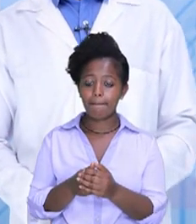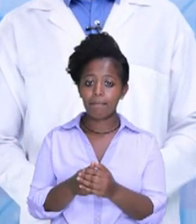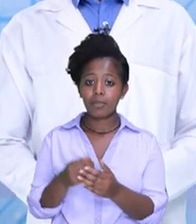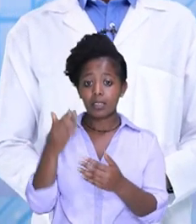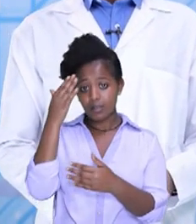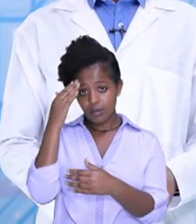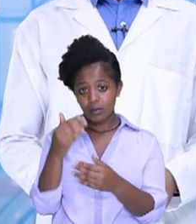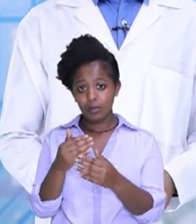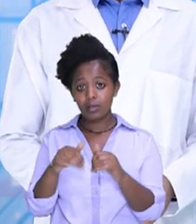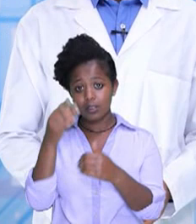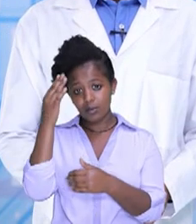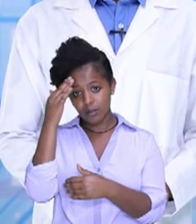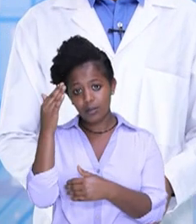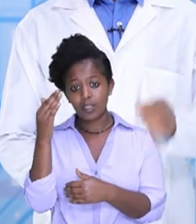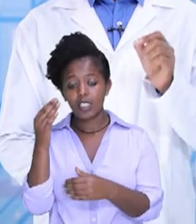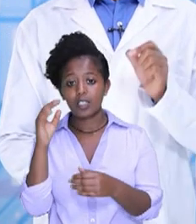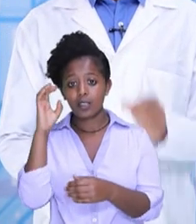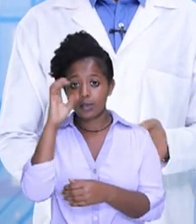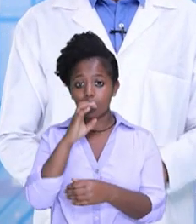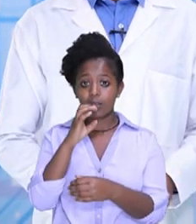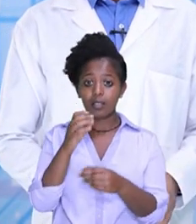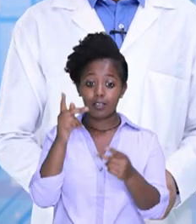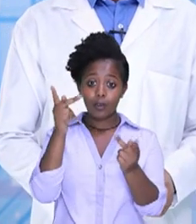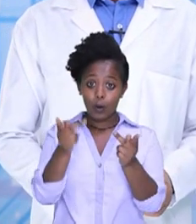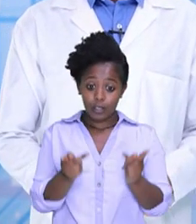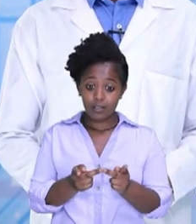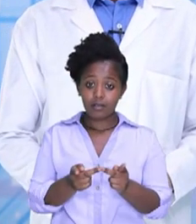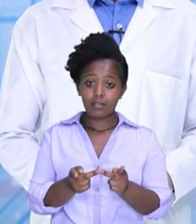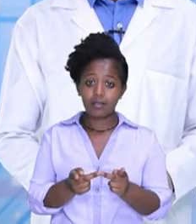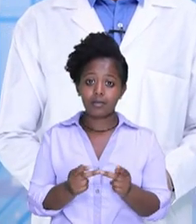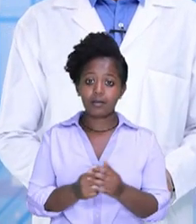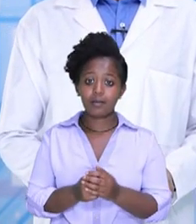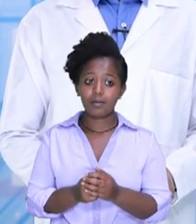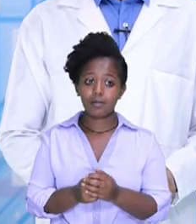do you know the endemic animals of Ethiopia with their location?